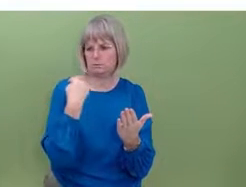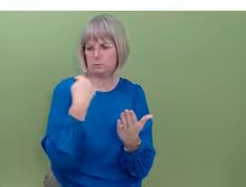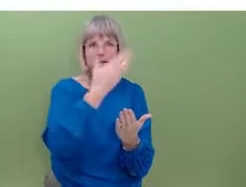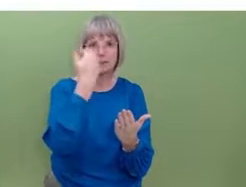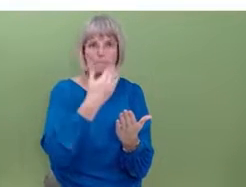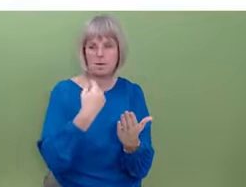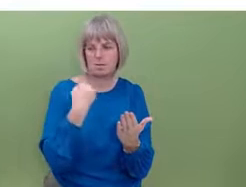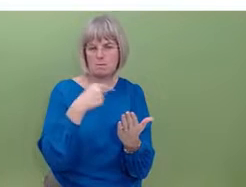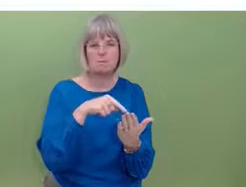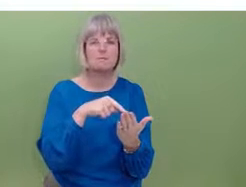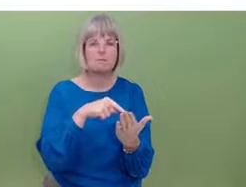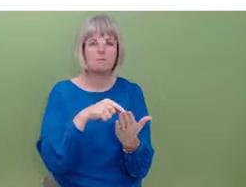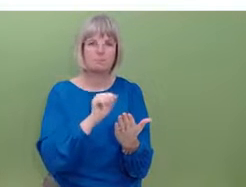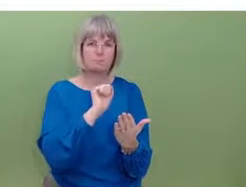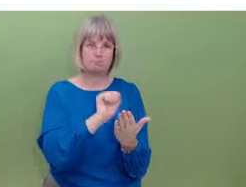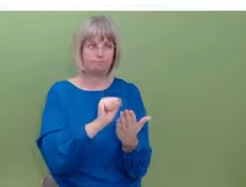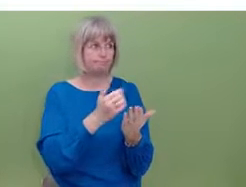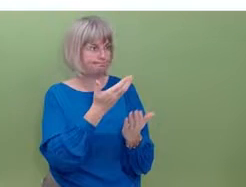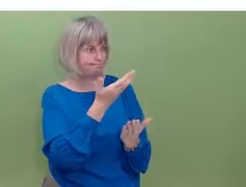findings from